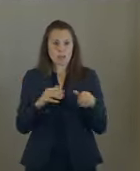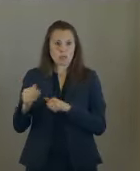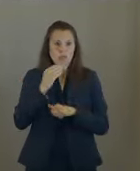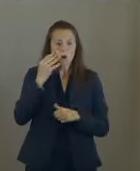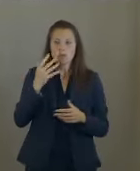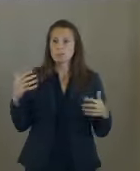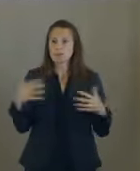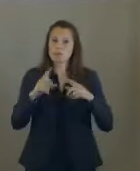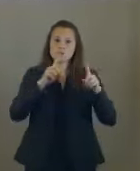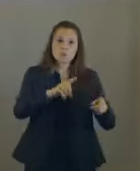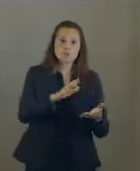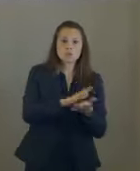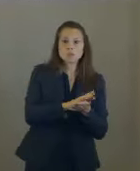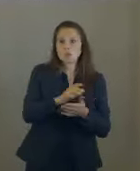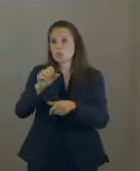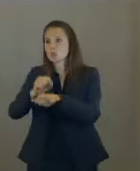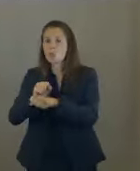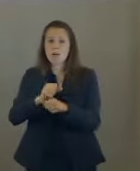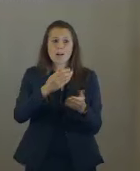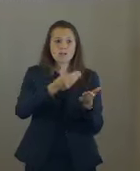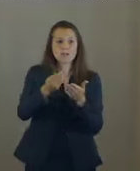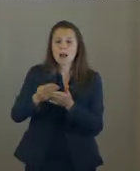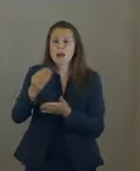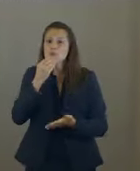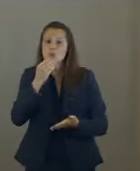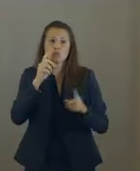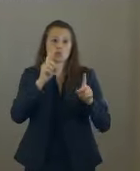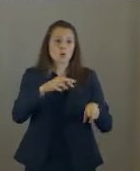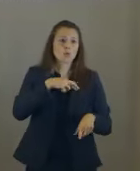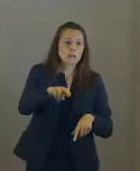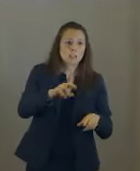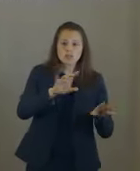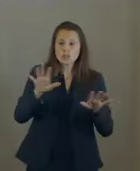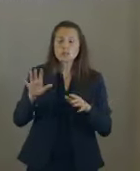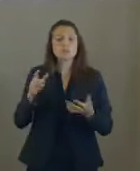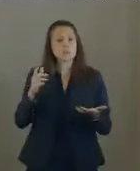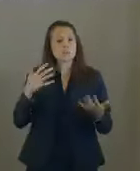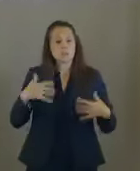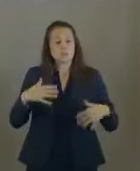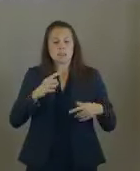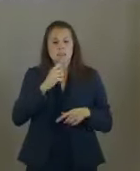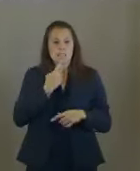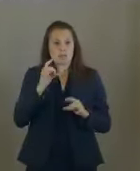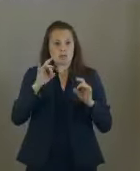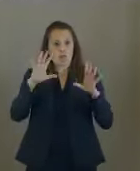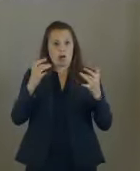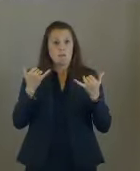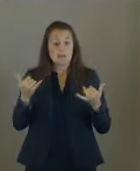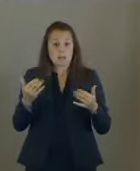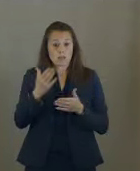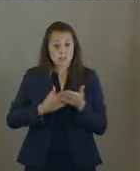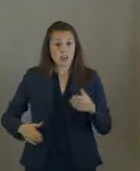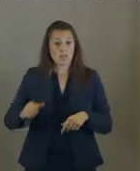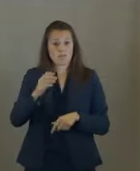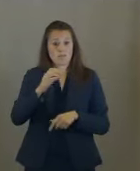to school, to shop for food, to attend religious services. It has become so bad that some Catholic